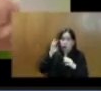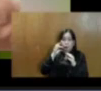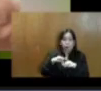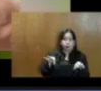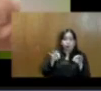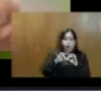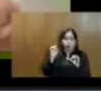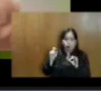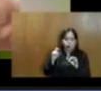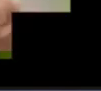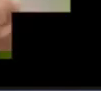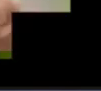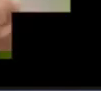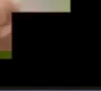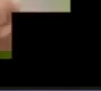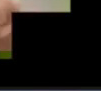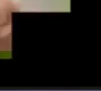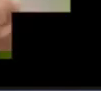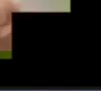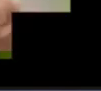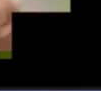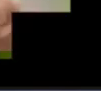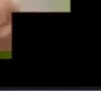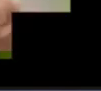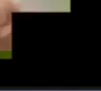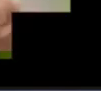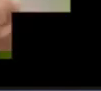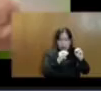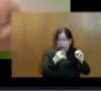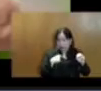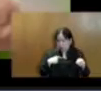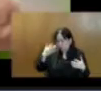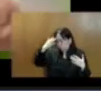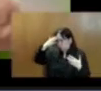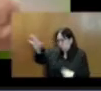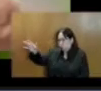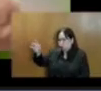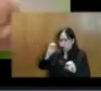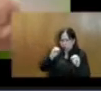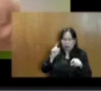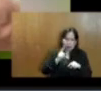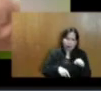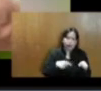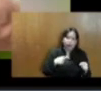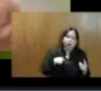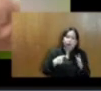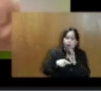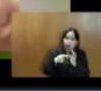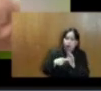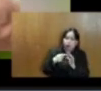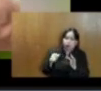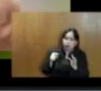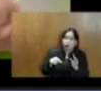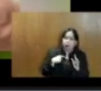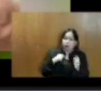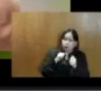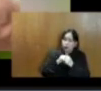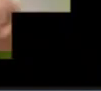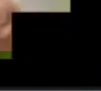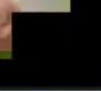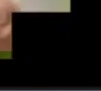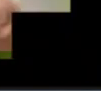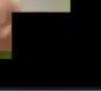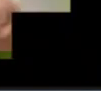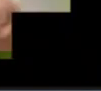know, you know, you cannot teach what you do not have. And sometimes the only companion the teachers would have